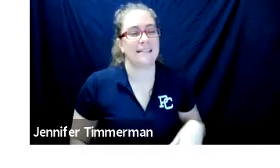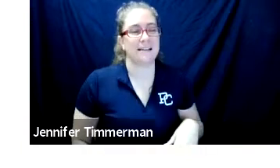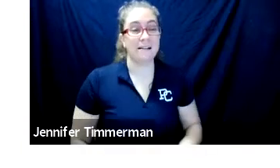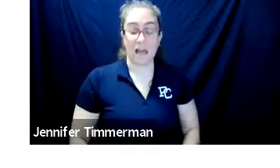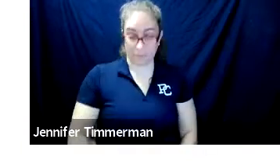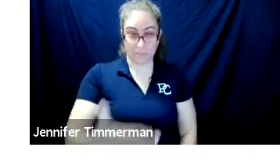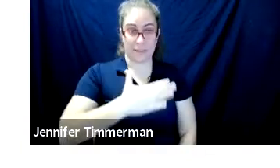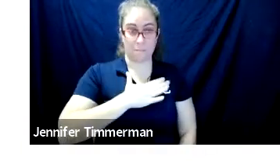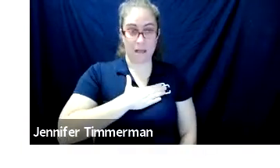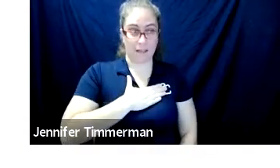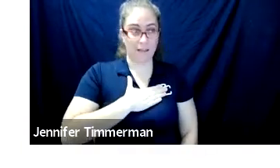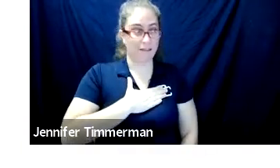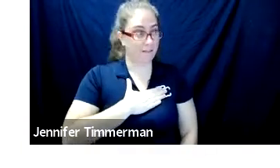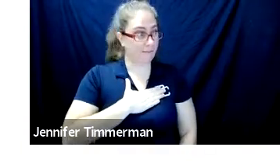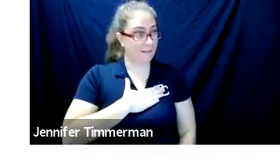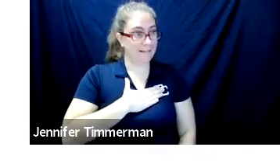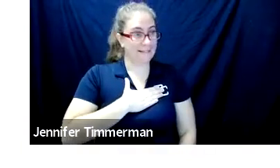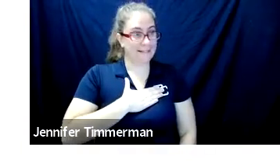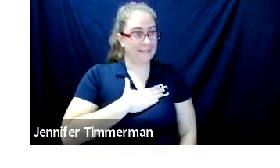Good deal. And then we'd say my